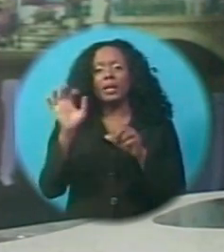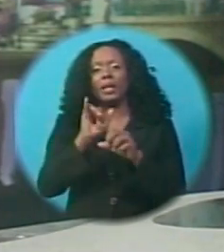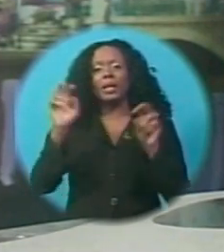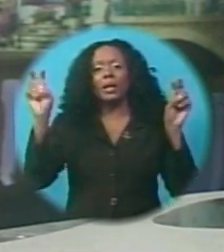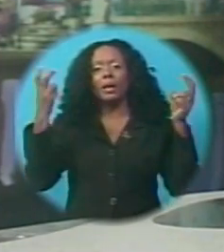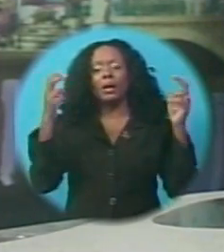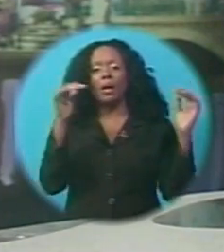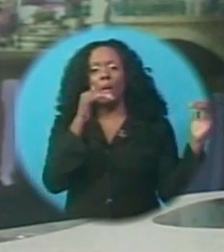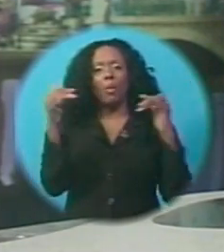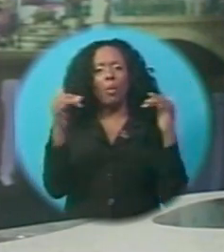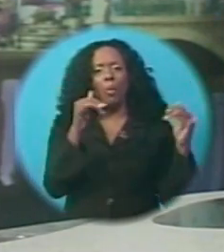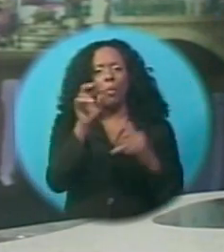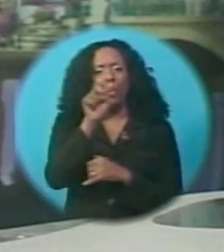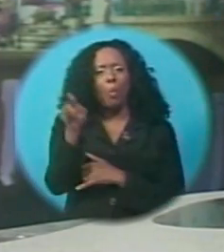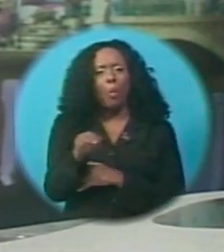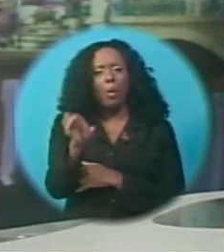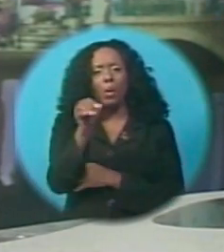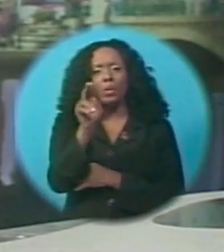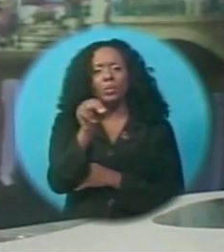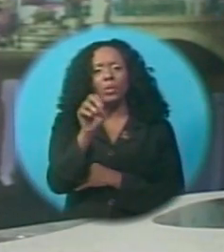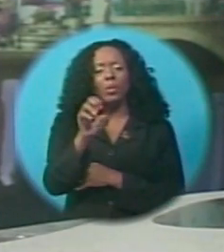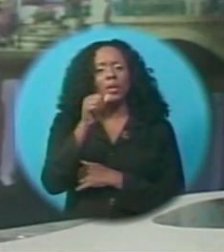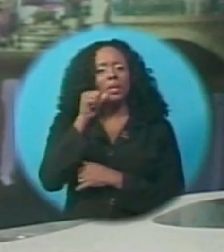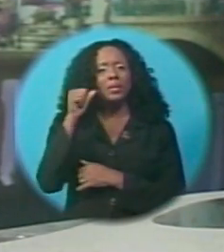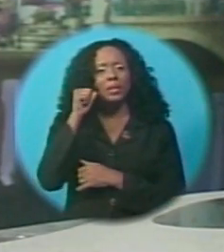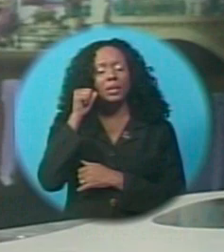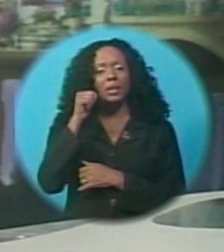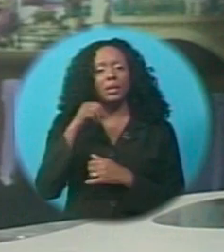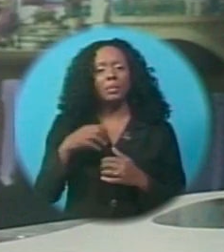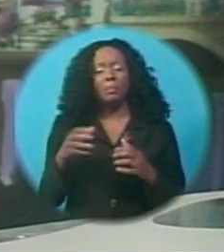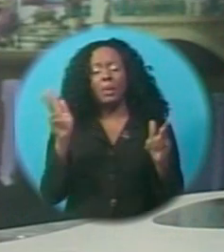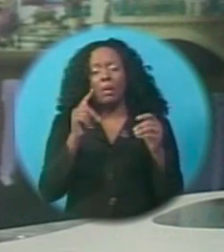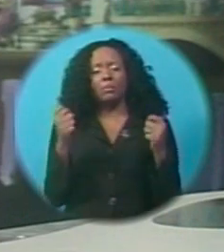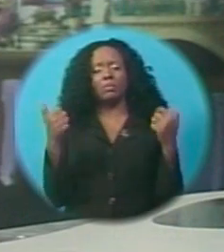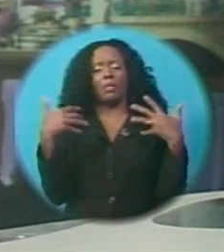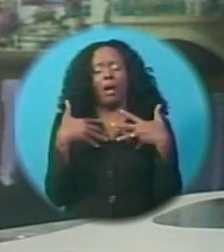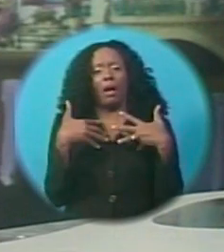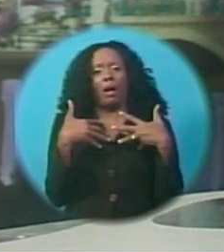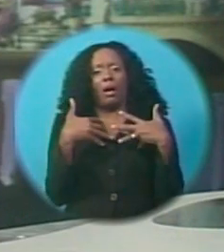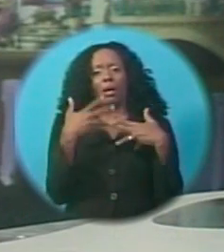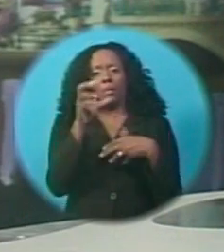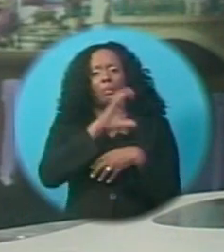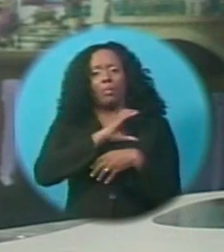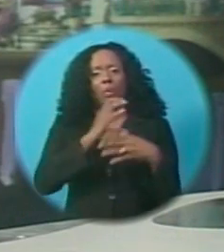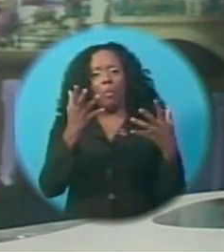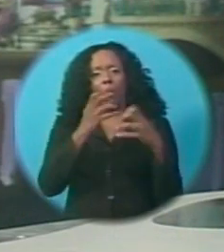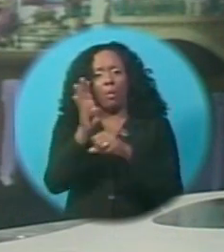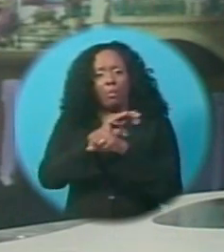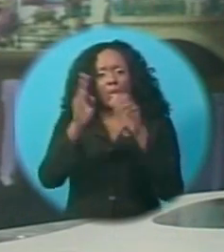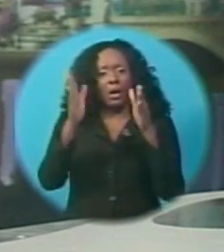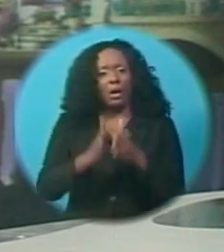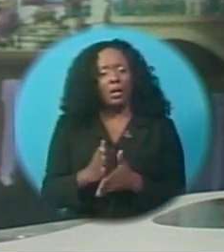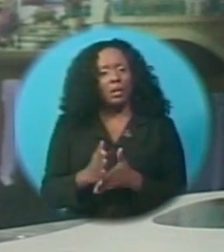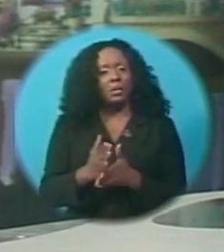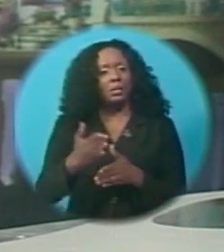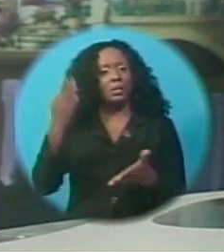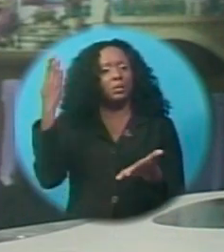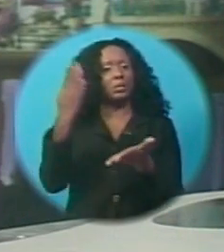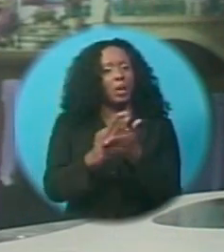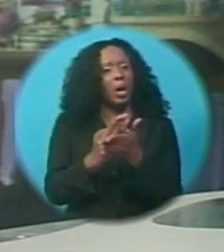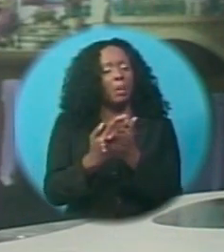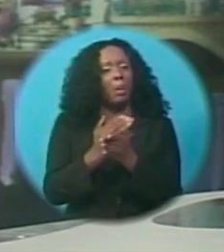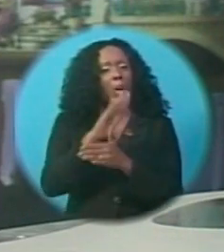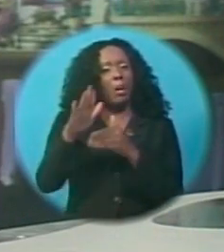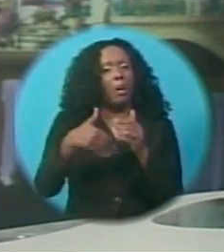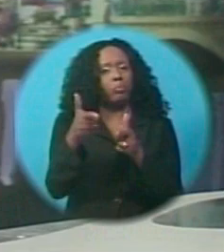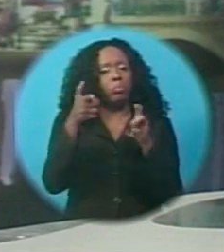and Friday by 9 a.m. A dramatic scene played out in the Ben Hill Mile and a Quarter